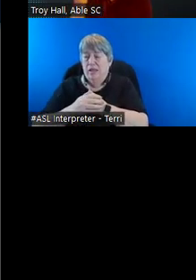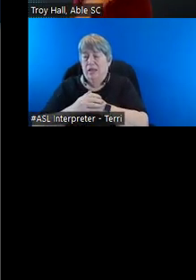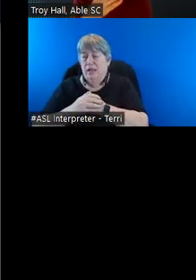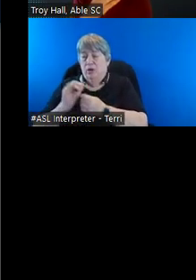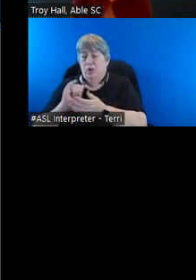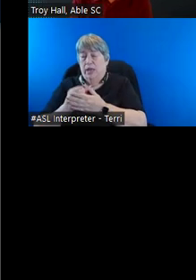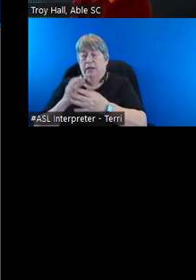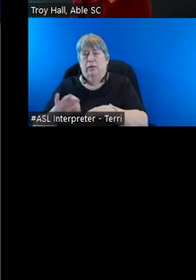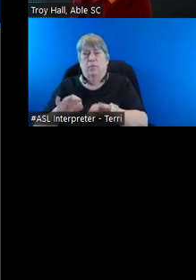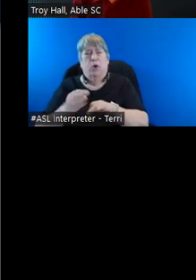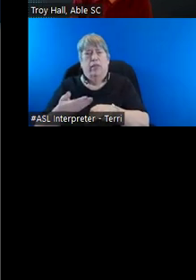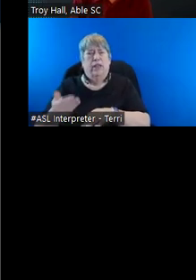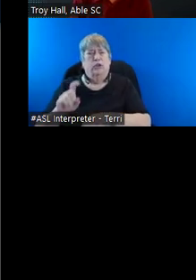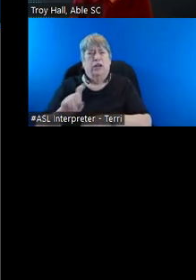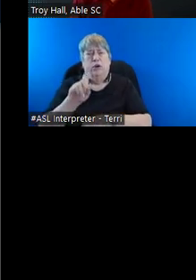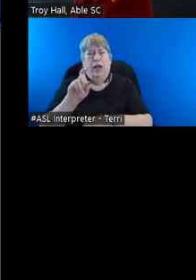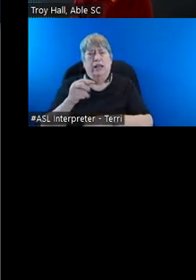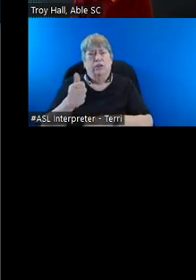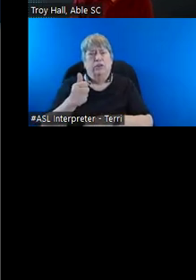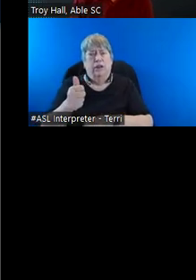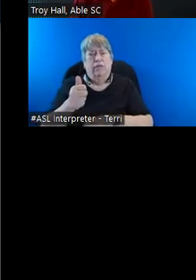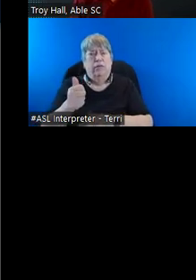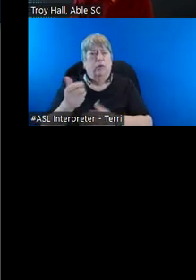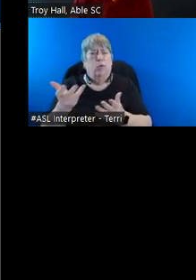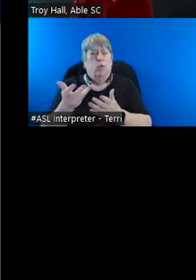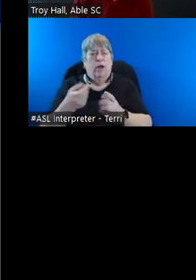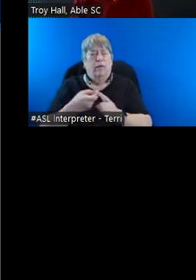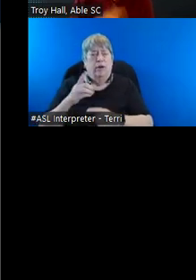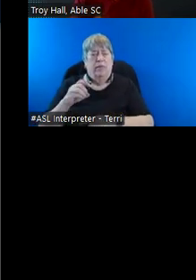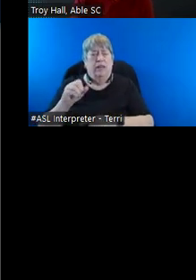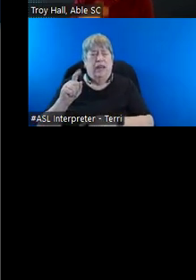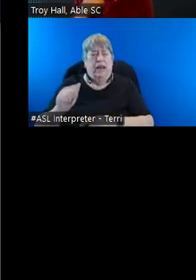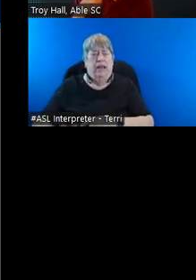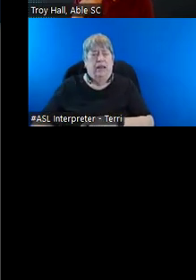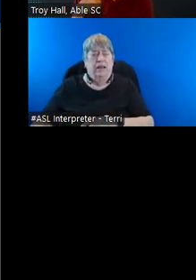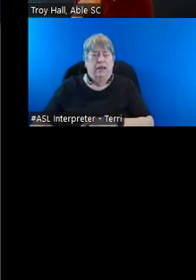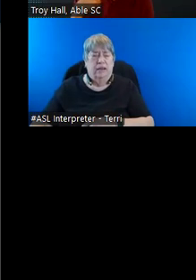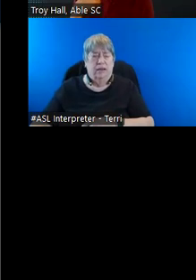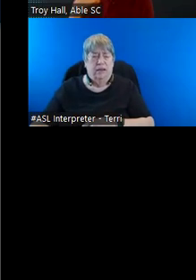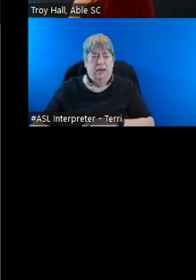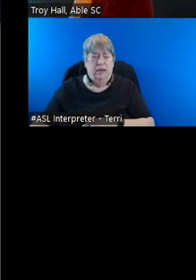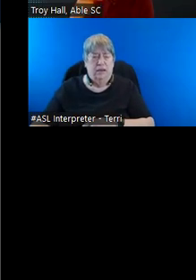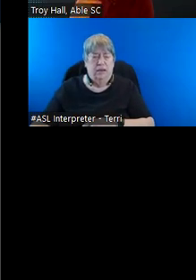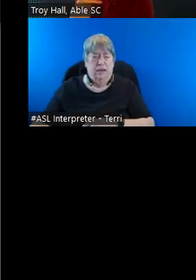programs based on what this data found, which is when you're self-analyzing these programs